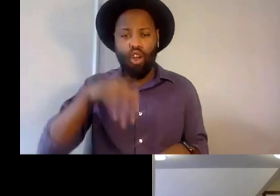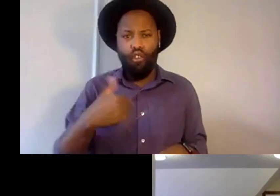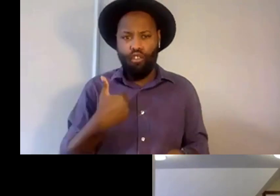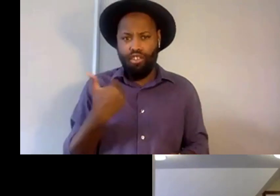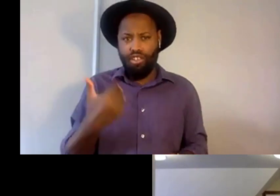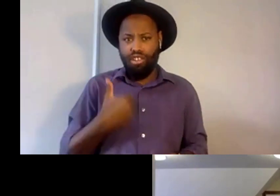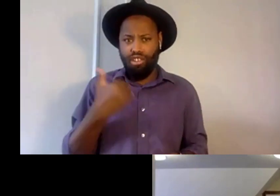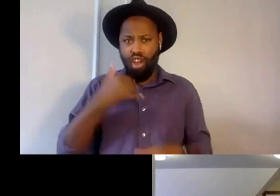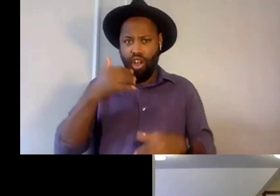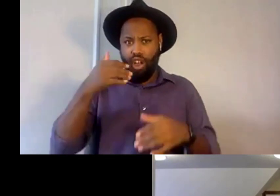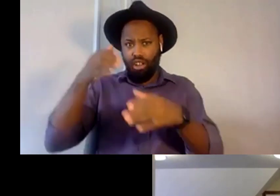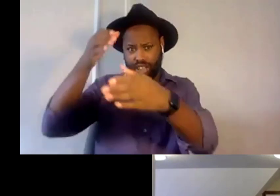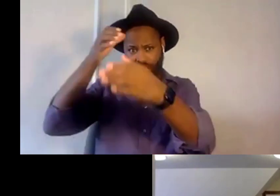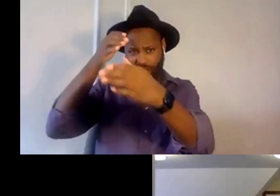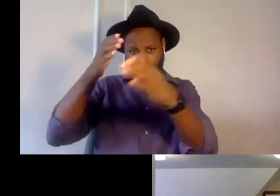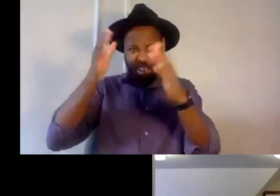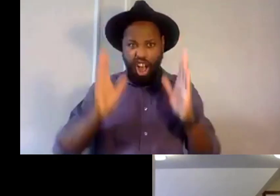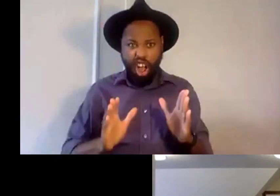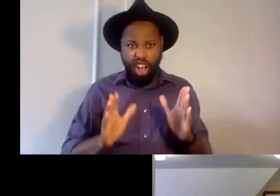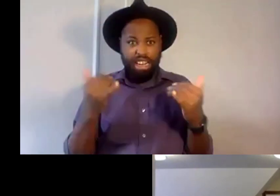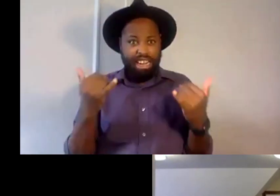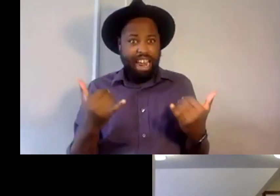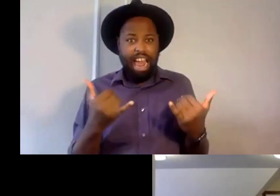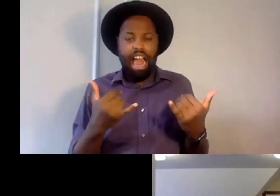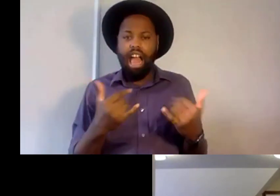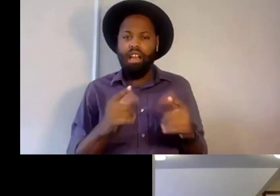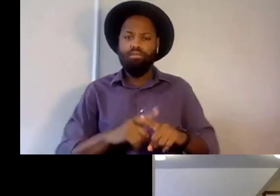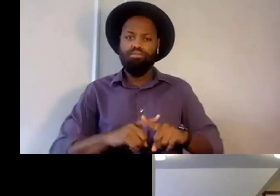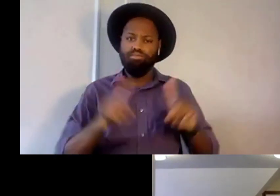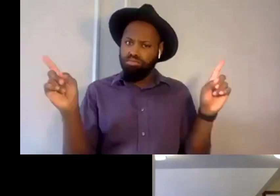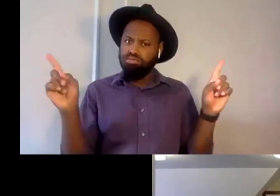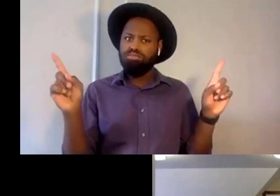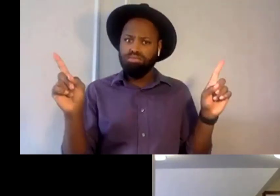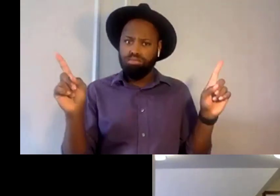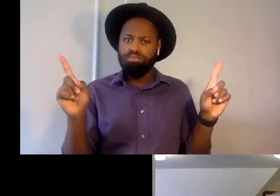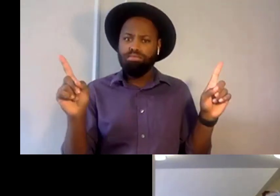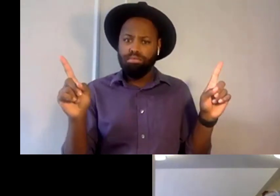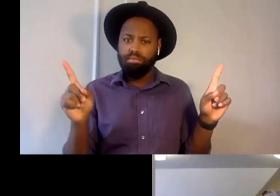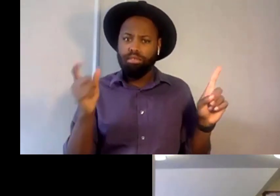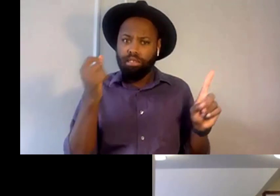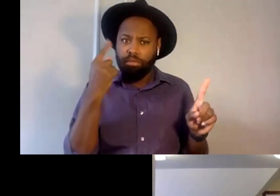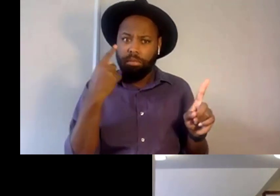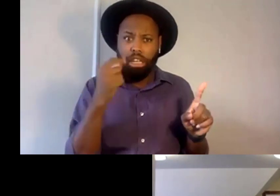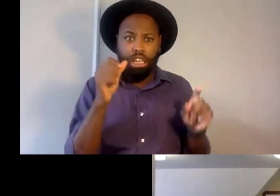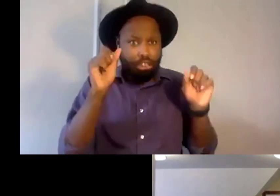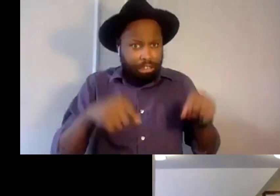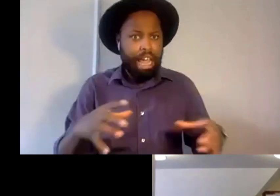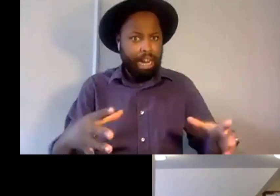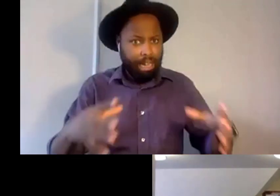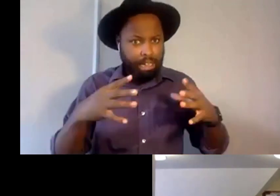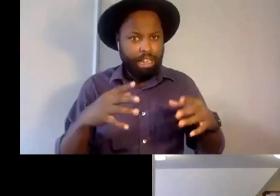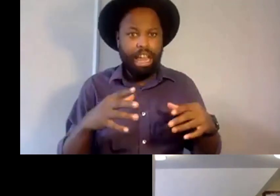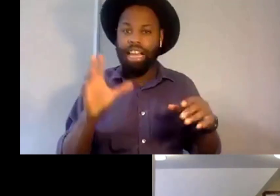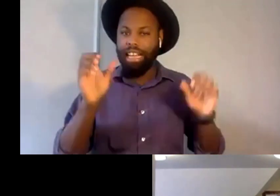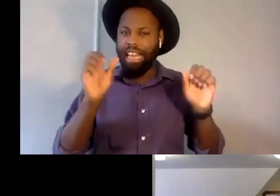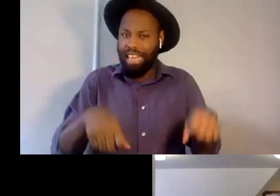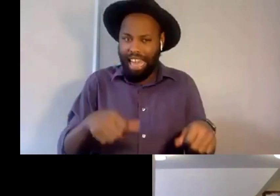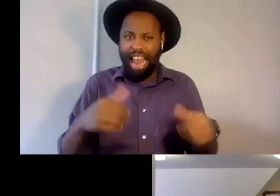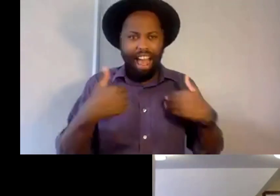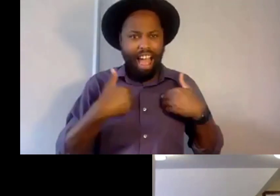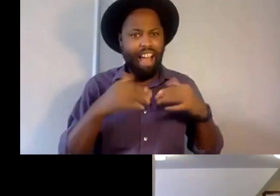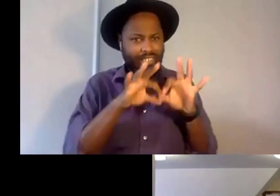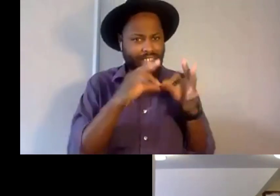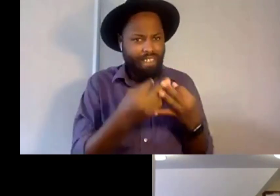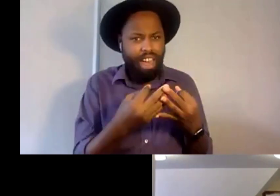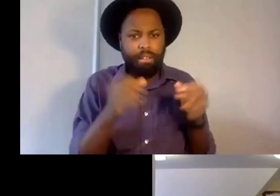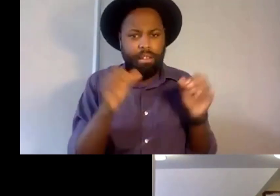now, it is different. It is acceptable to have a family. I had